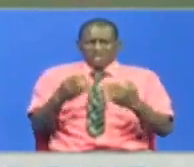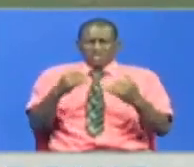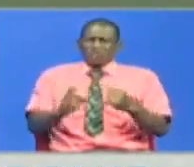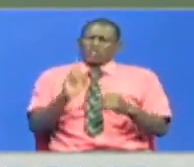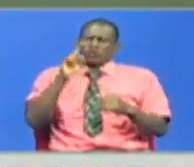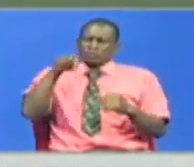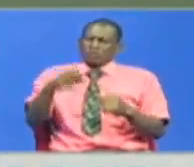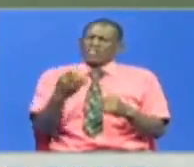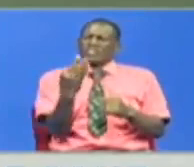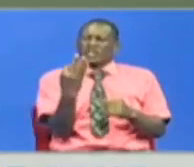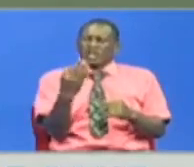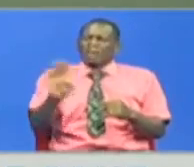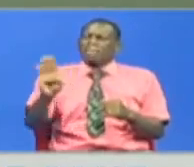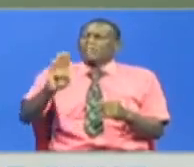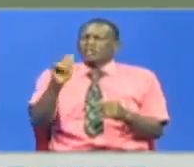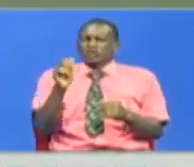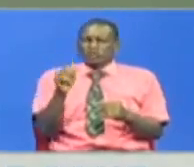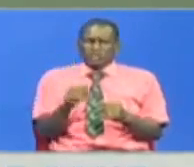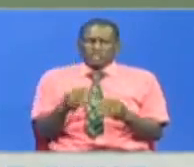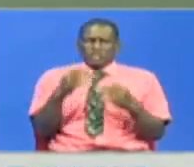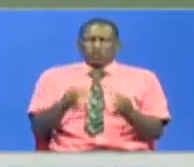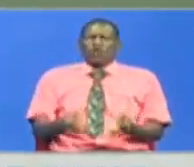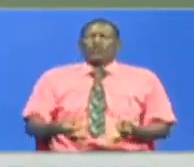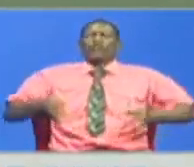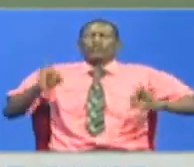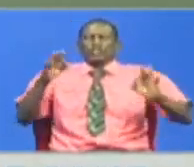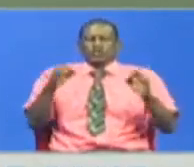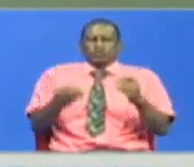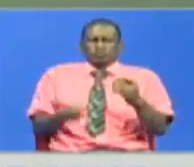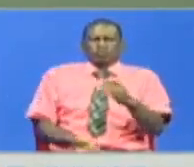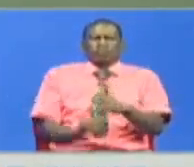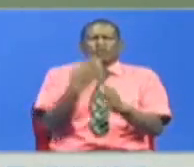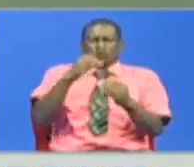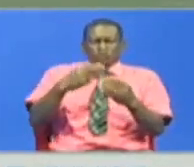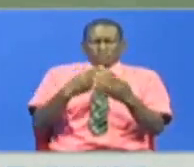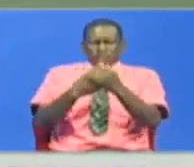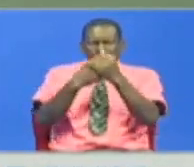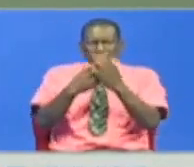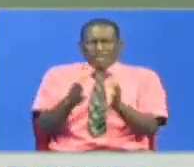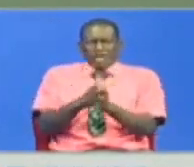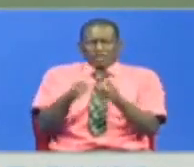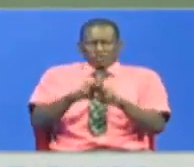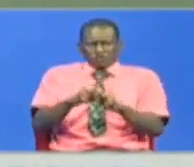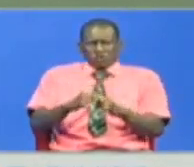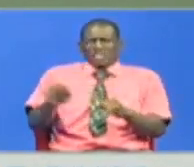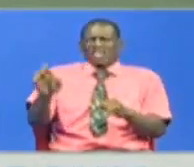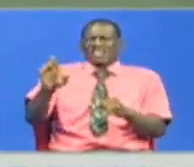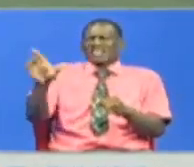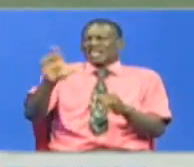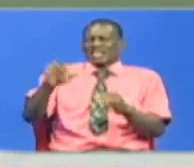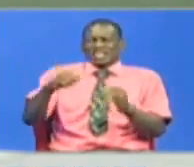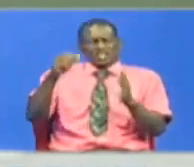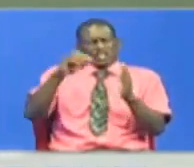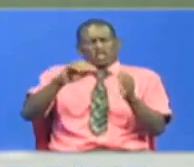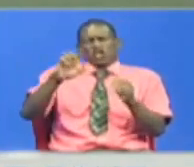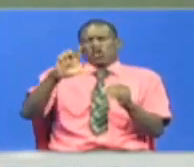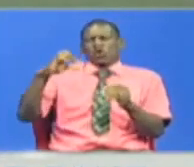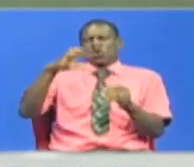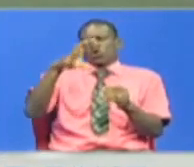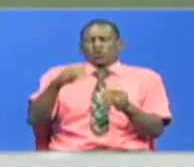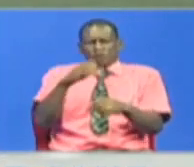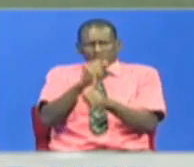1.3 billion shillings. The official unveiling of the partner, as well as the league logo, will be held in September.